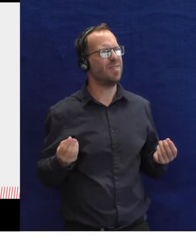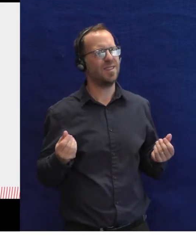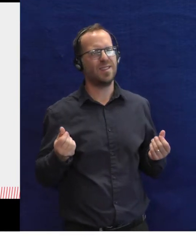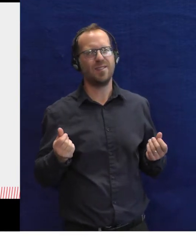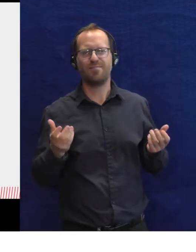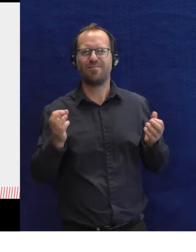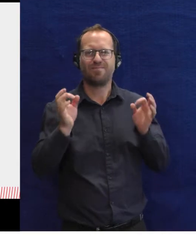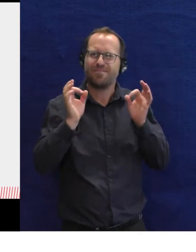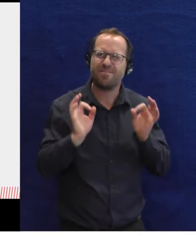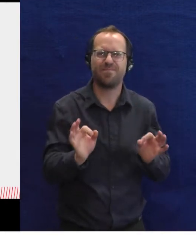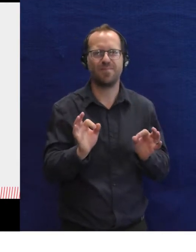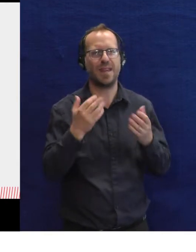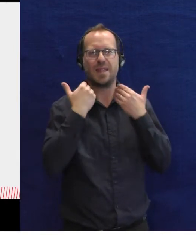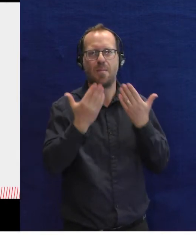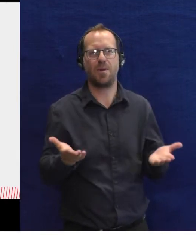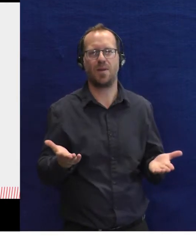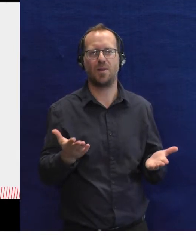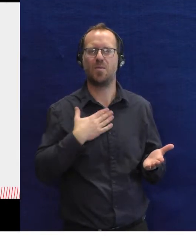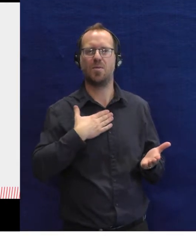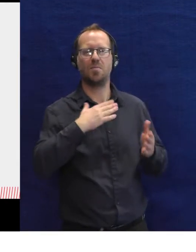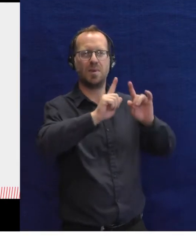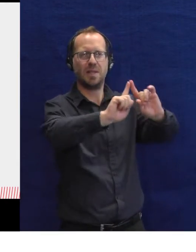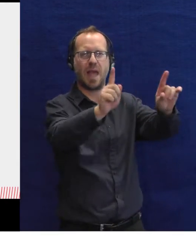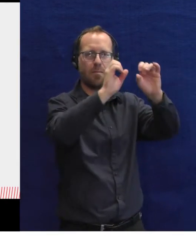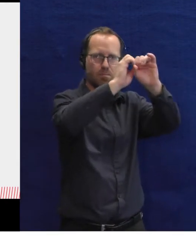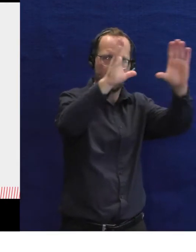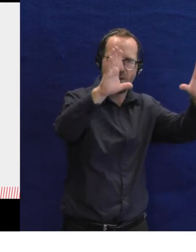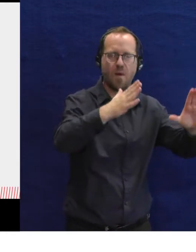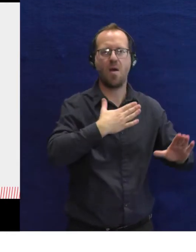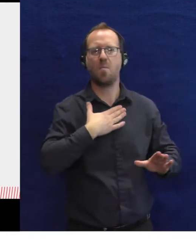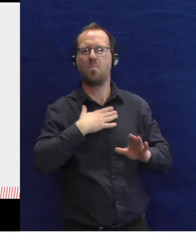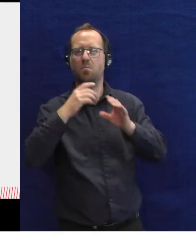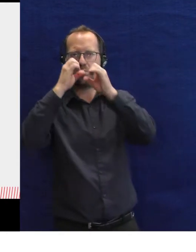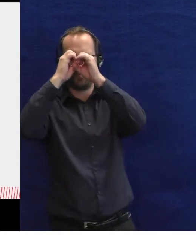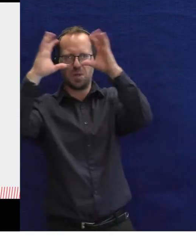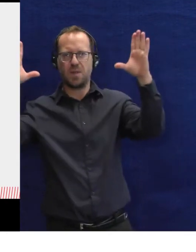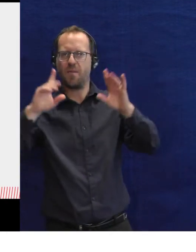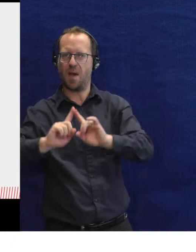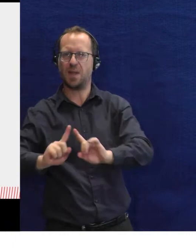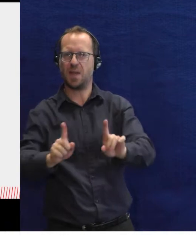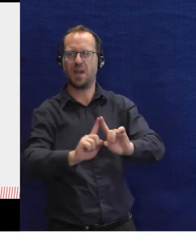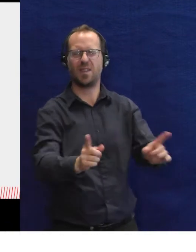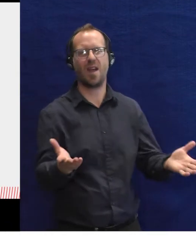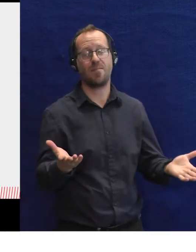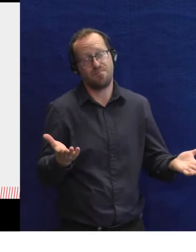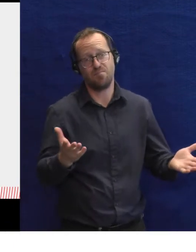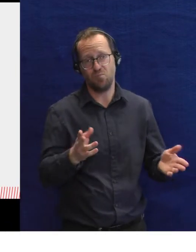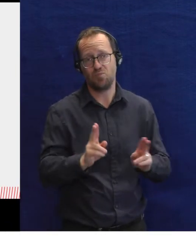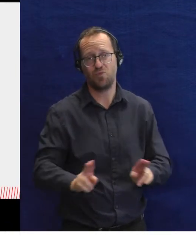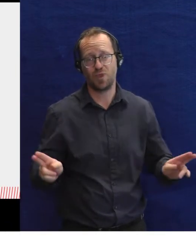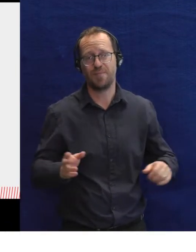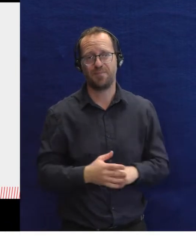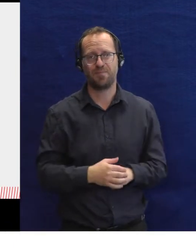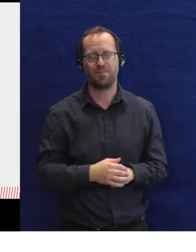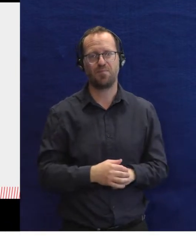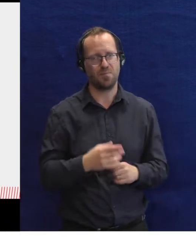thinks he needs to prepare. So this is the traditional way. With the traditional ways, you have a lot of